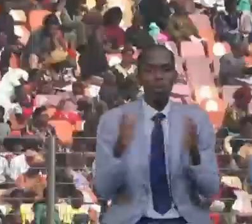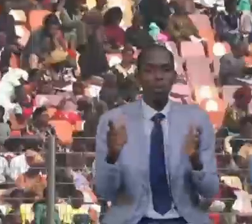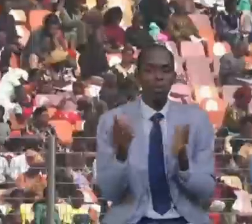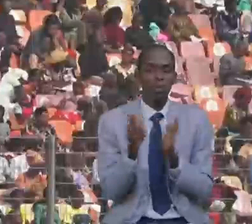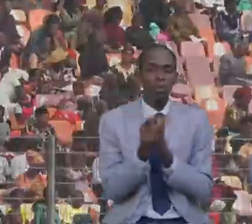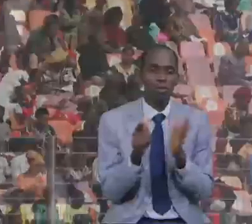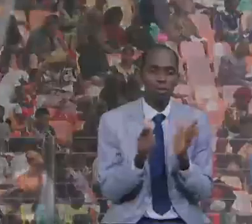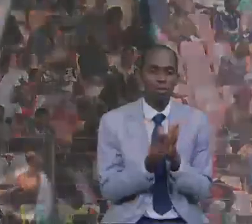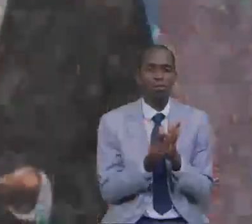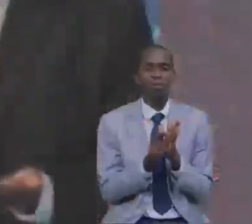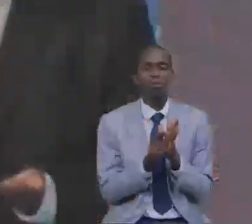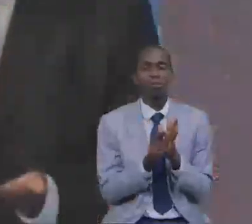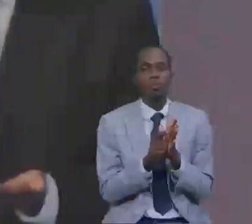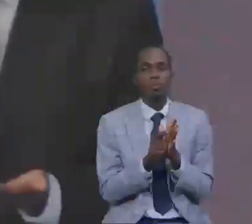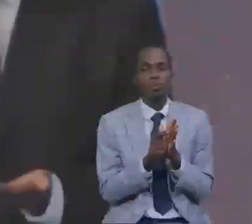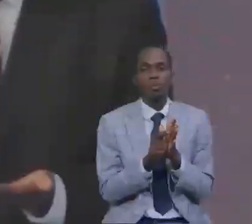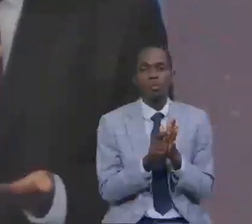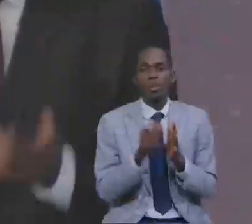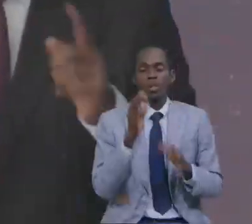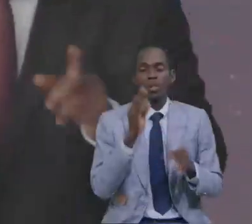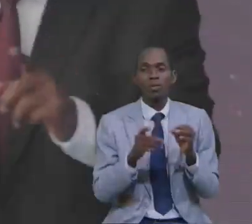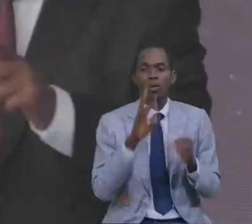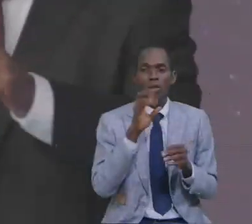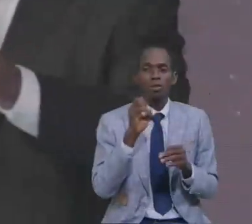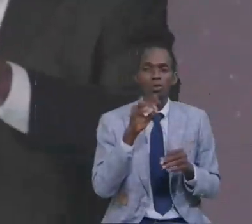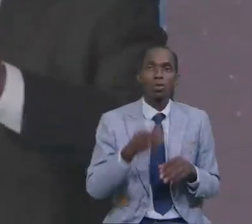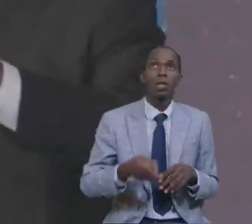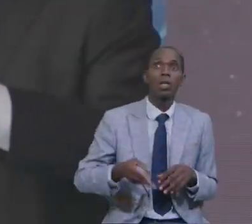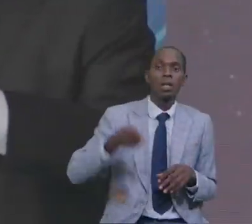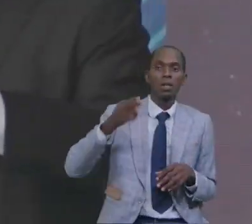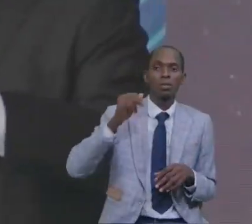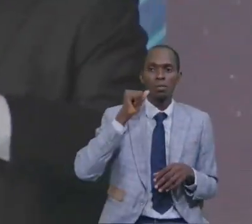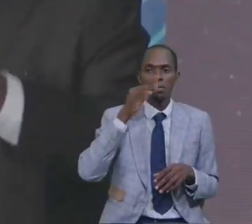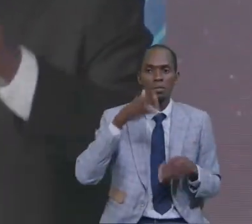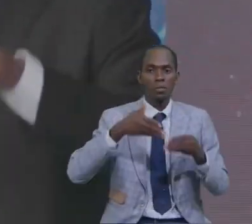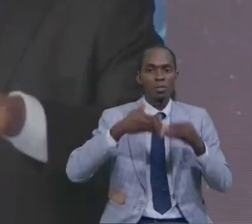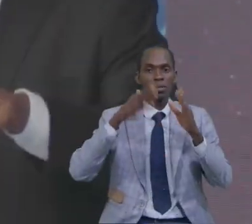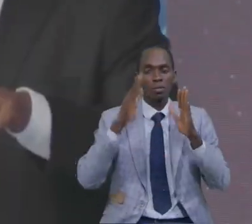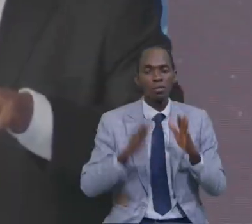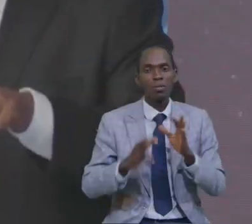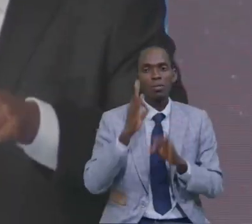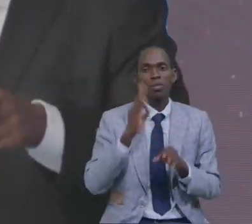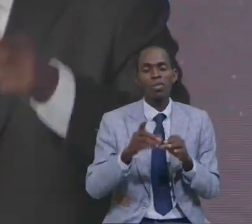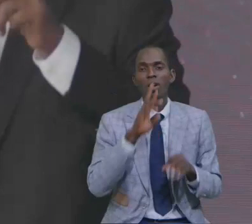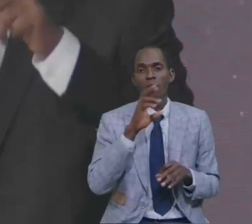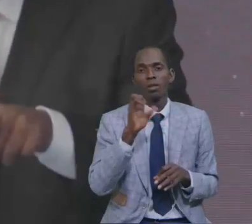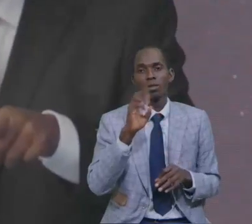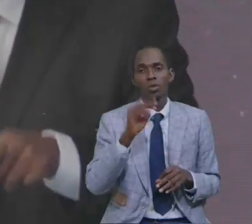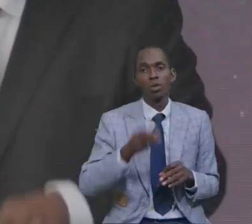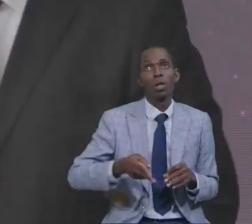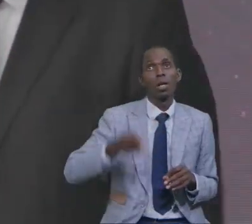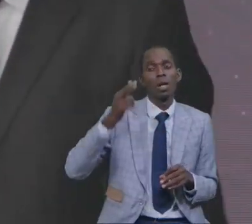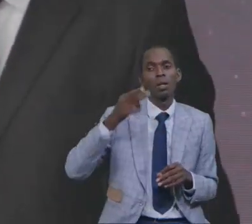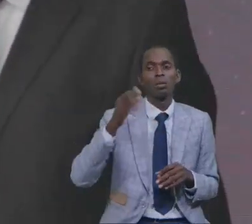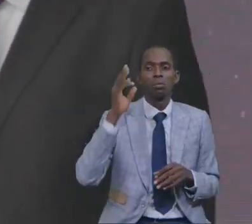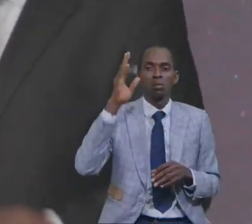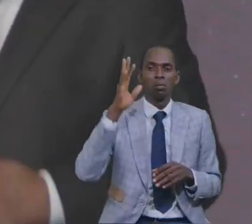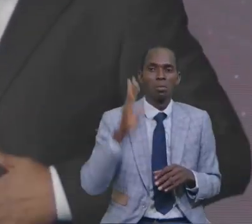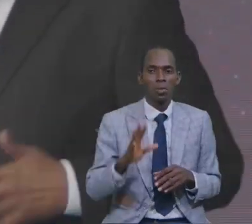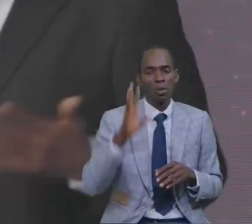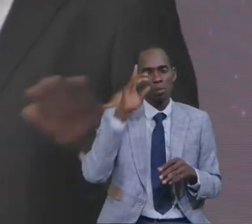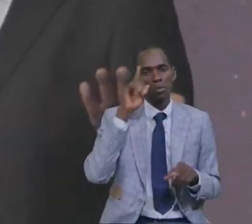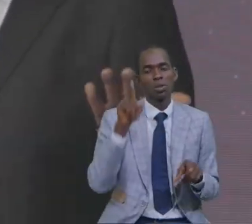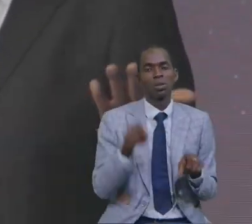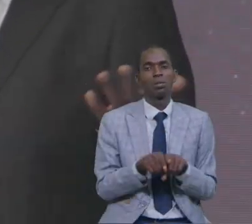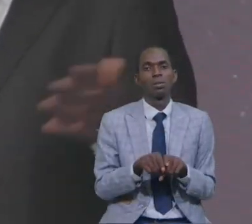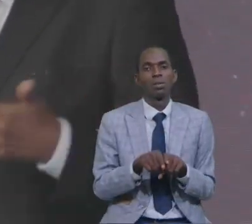high, pastor, brother, that you are not under the control of the word of God,